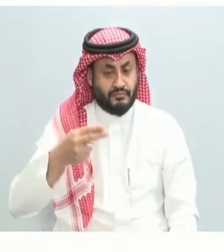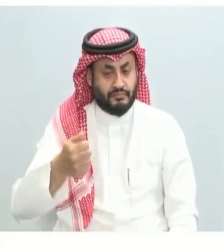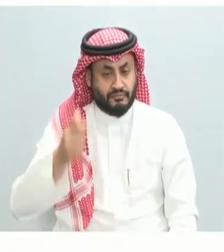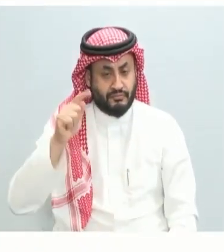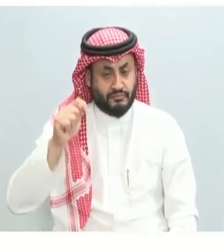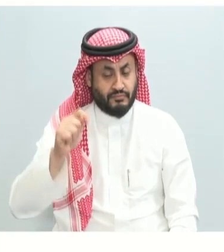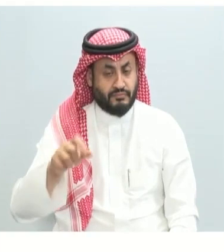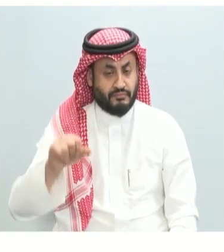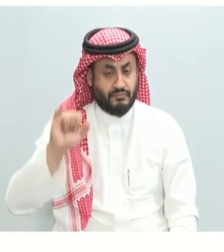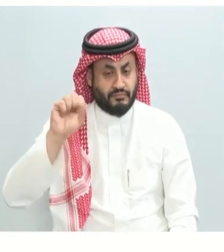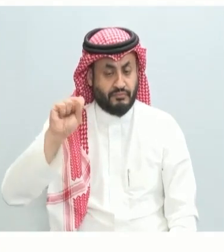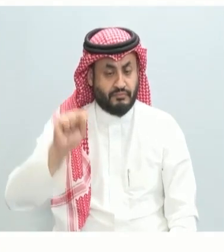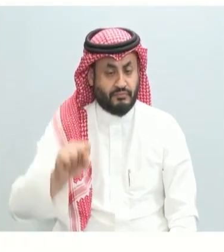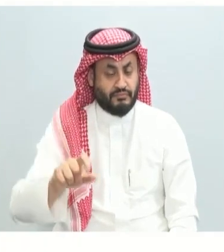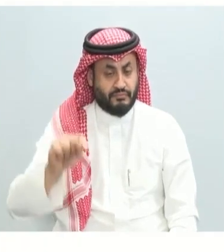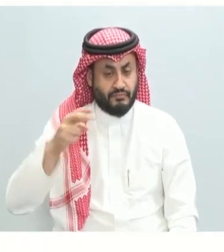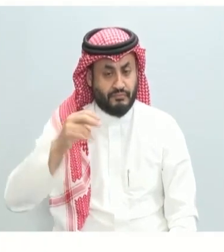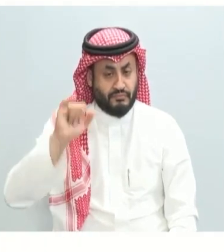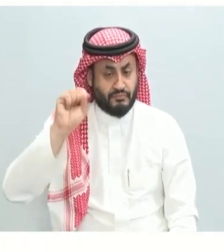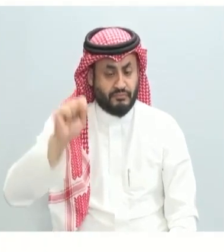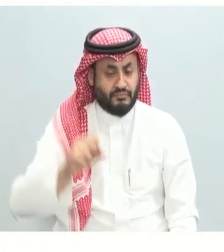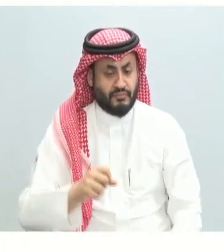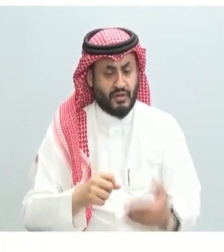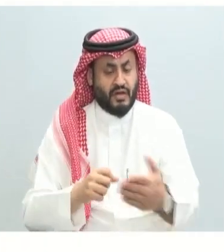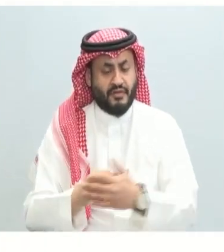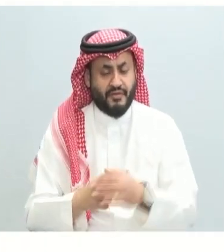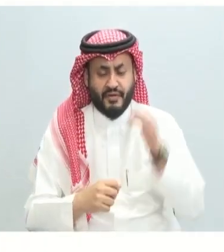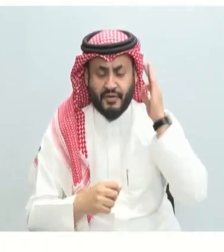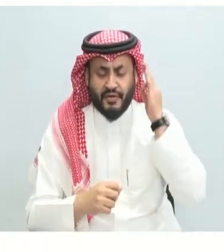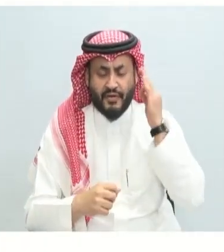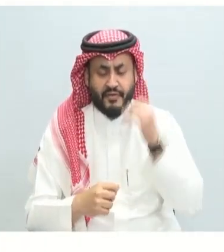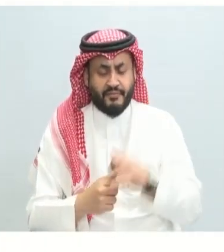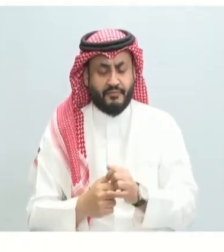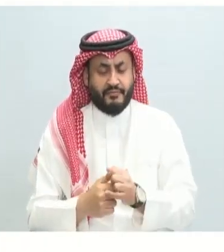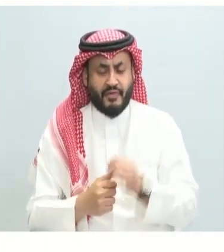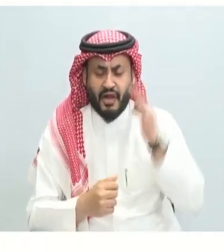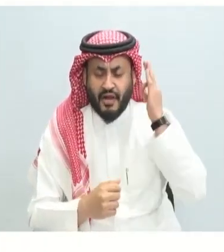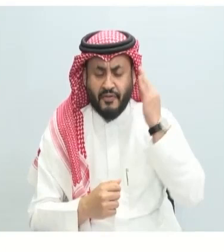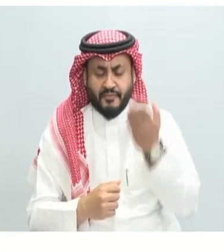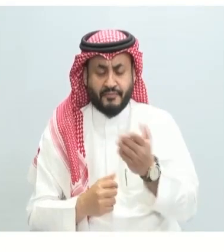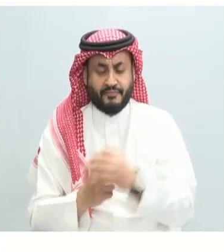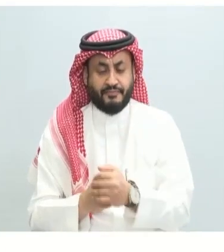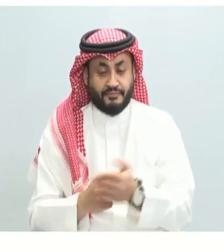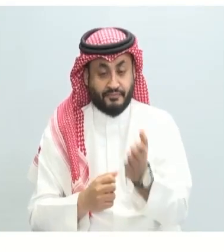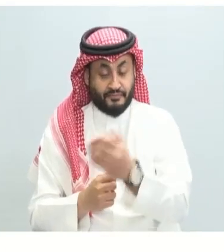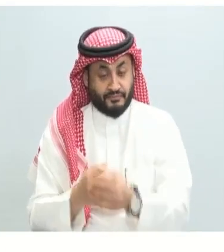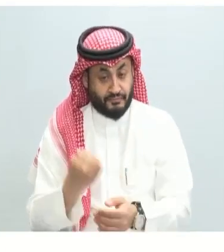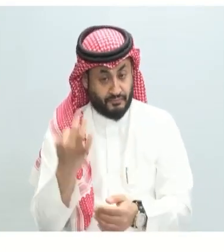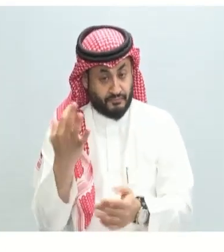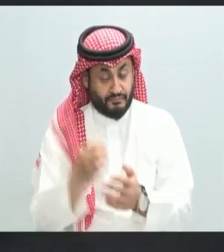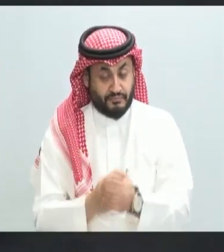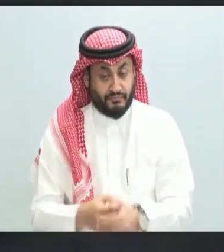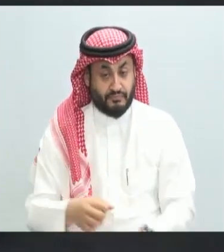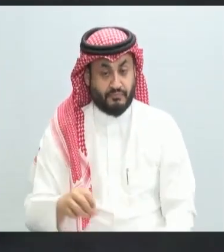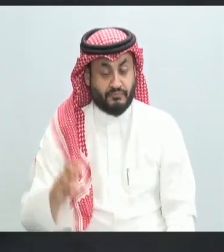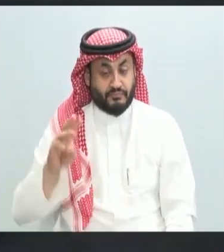player. It is an MP3 player. So, what are these?